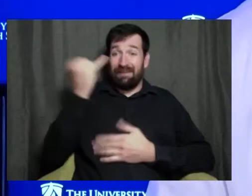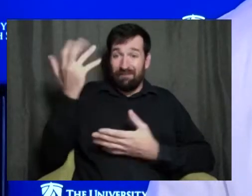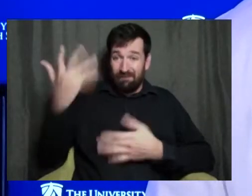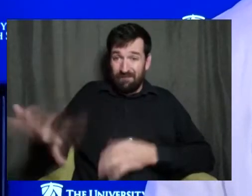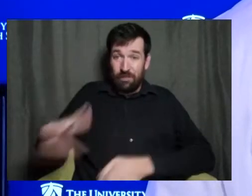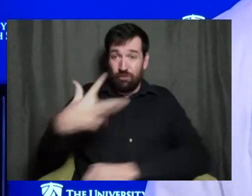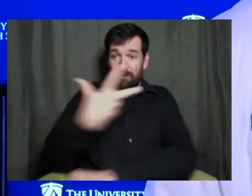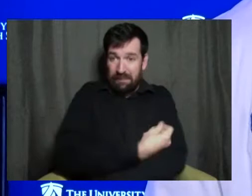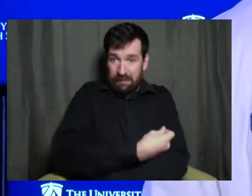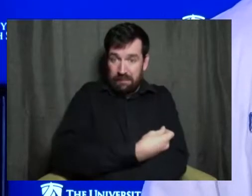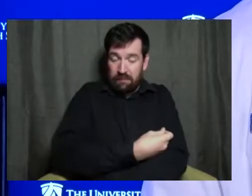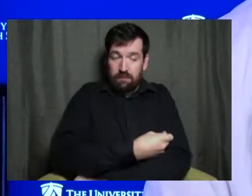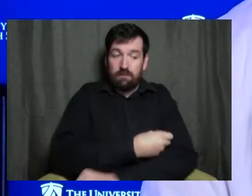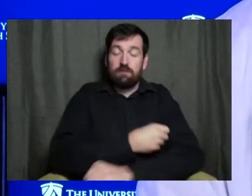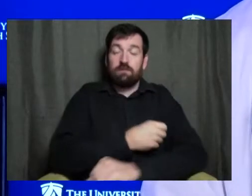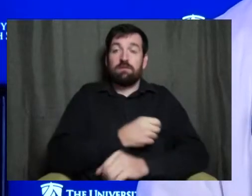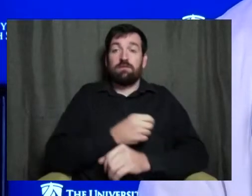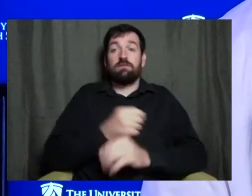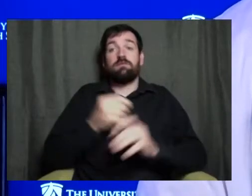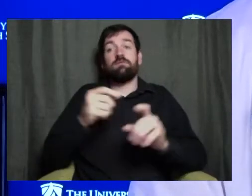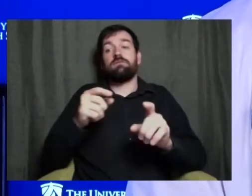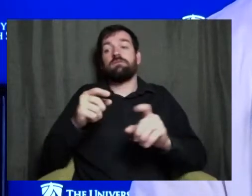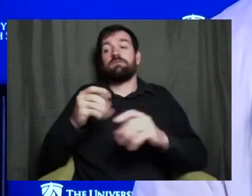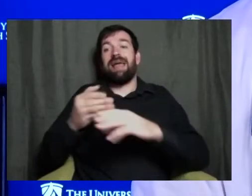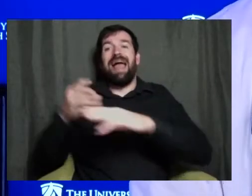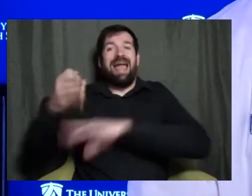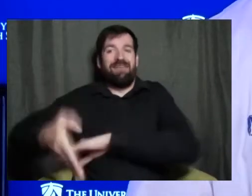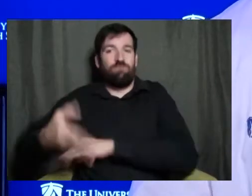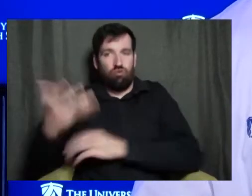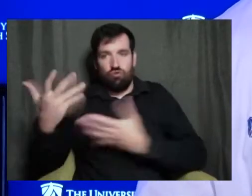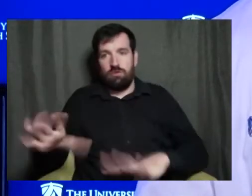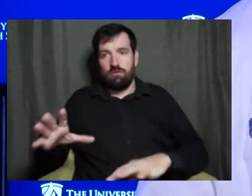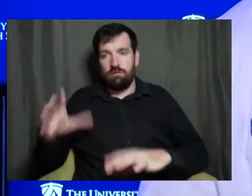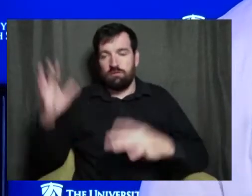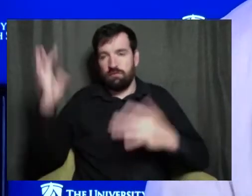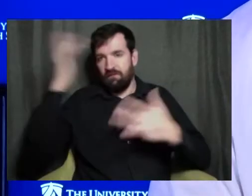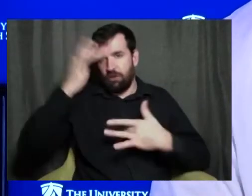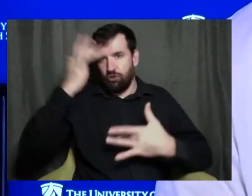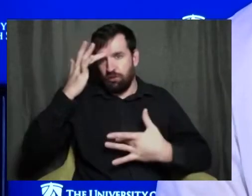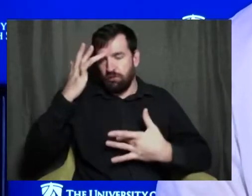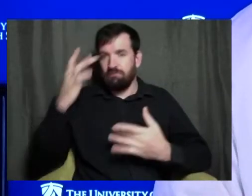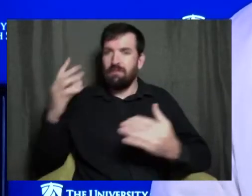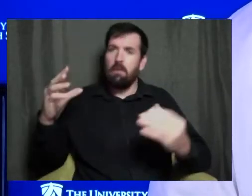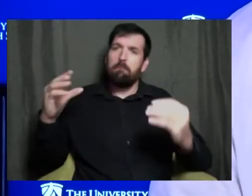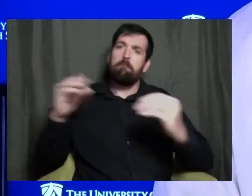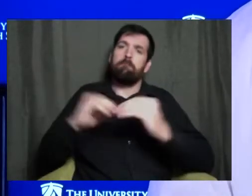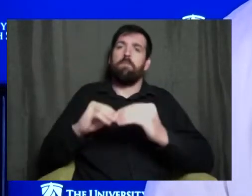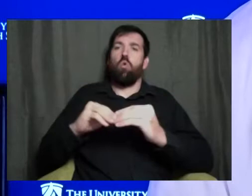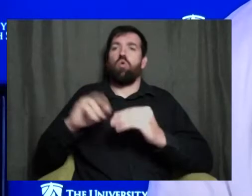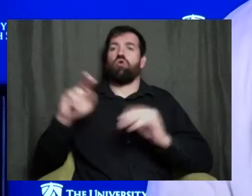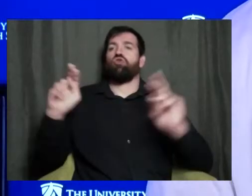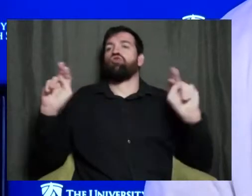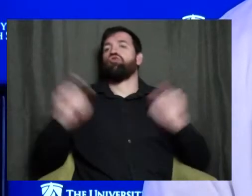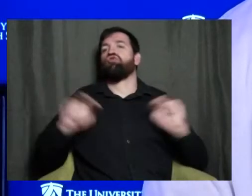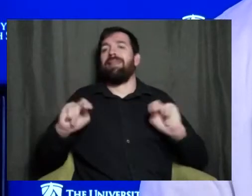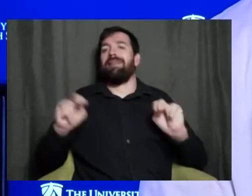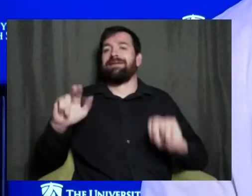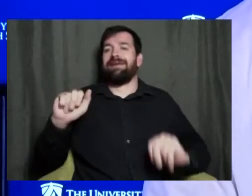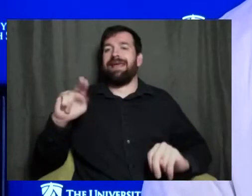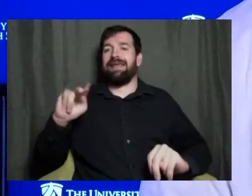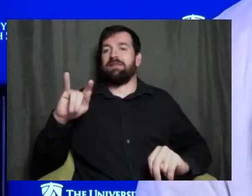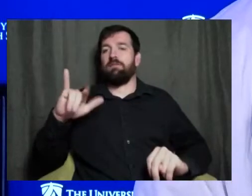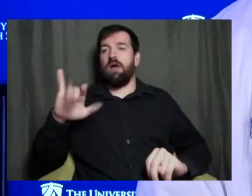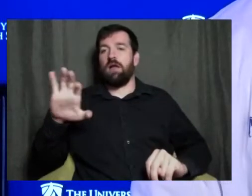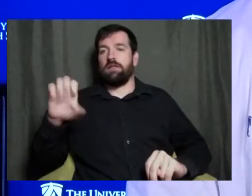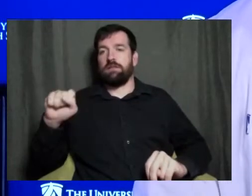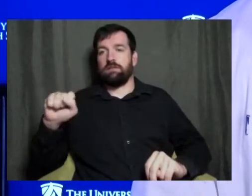after infection, you have a wider breadth, more different neutralizing antibodies to those variants that may have been